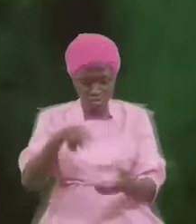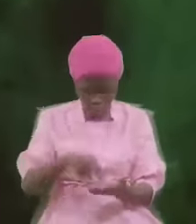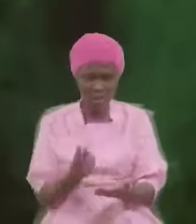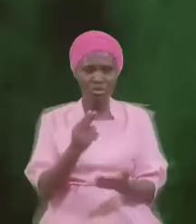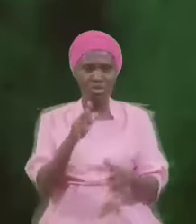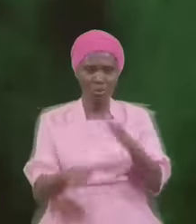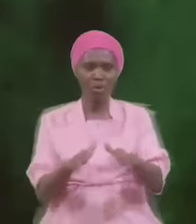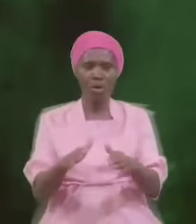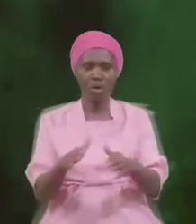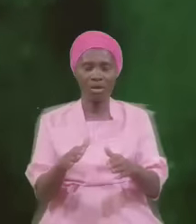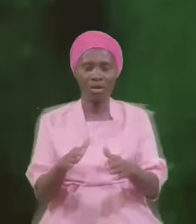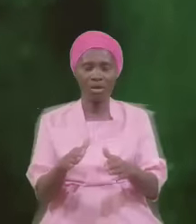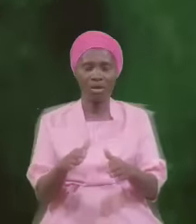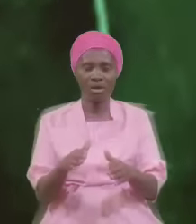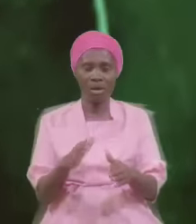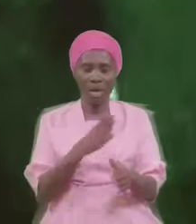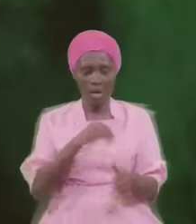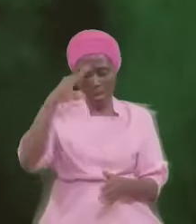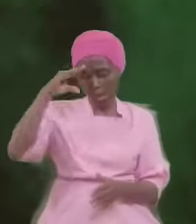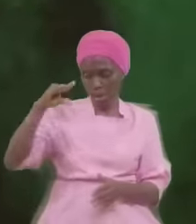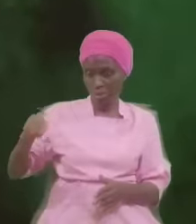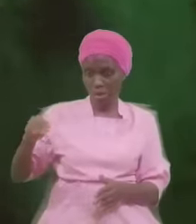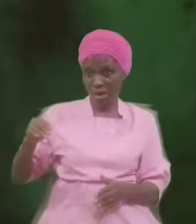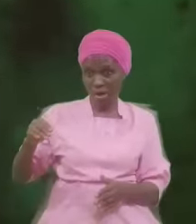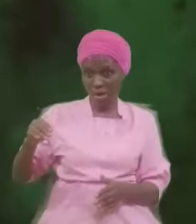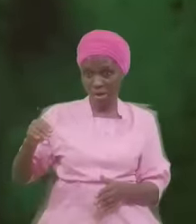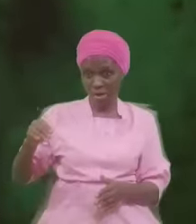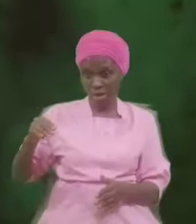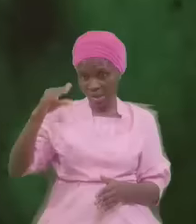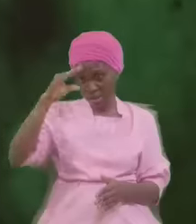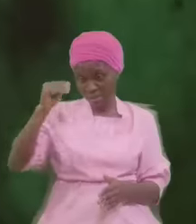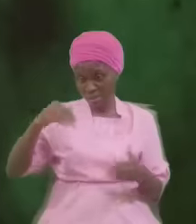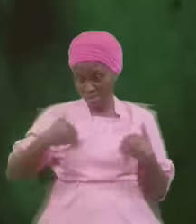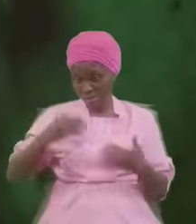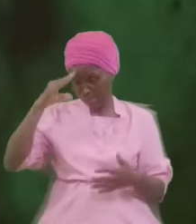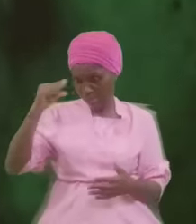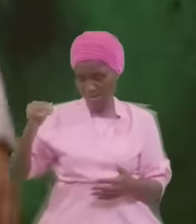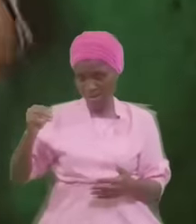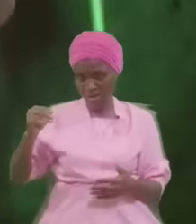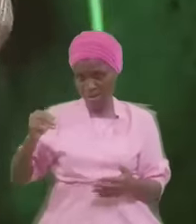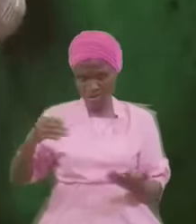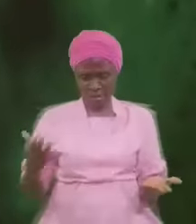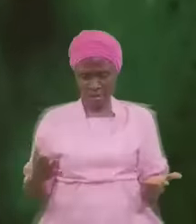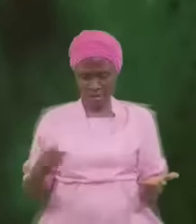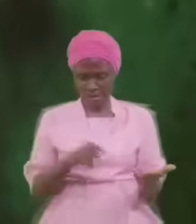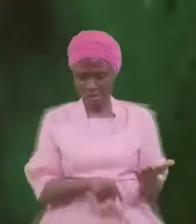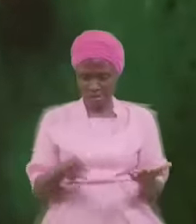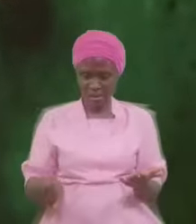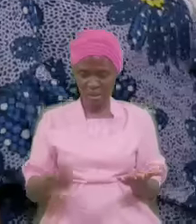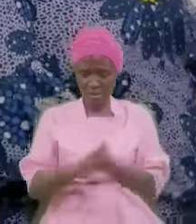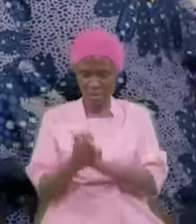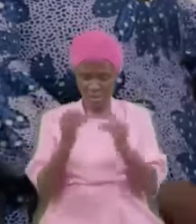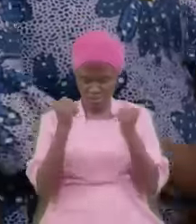and walk. And the boy, the young man, strength came to the feet, strength came to